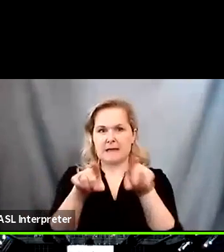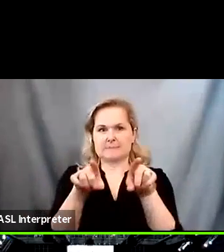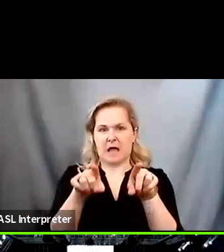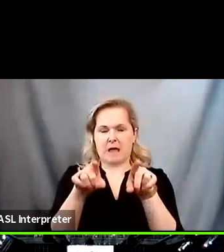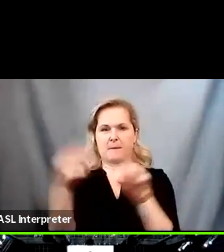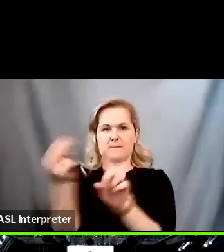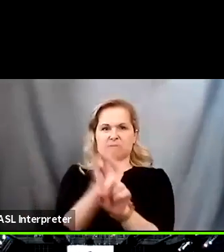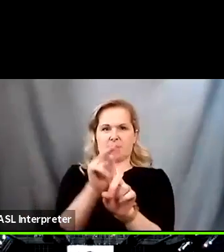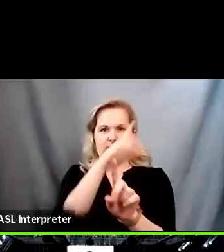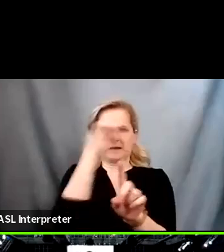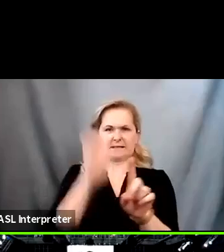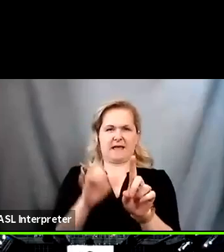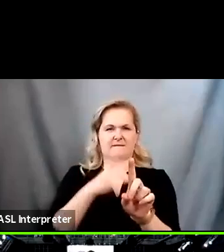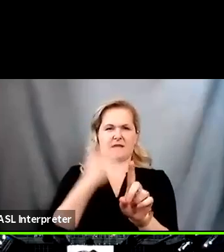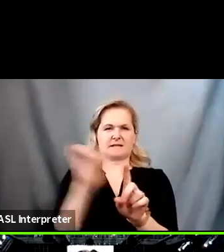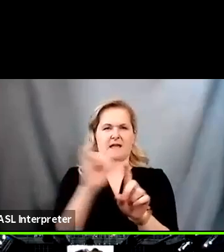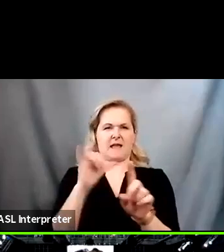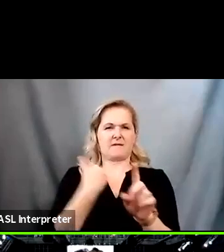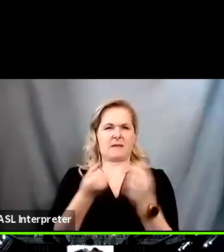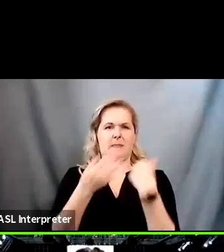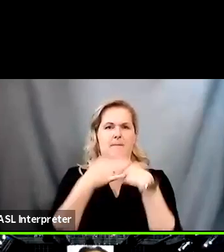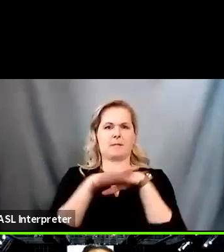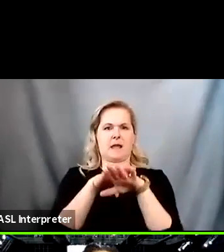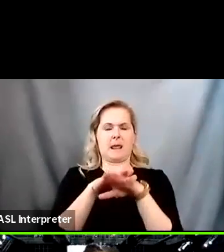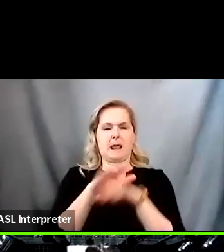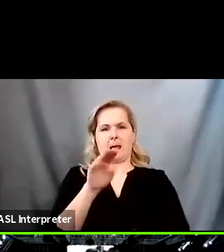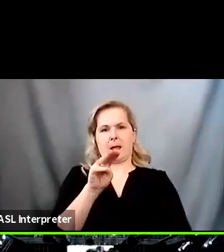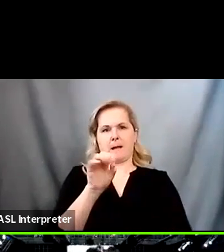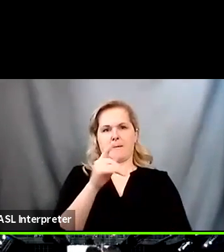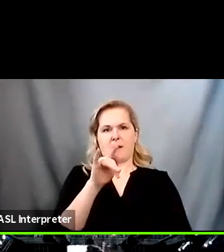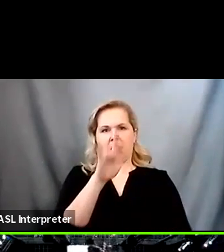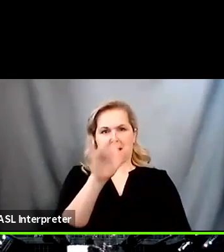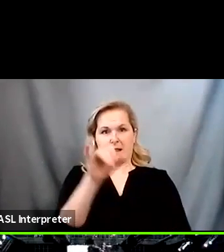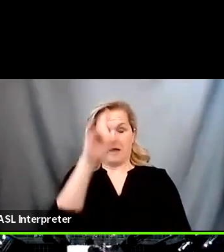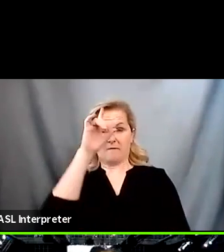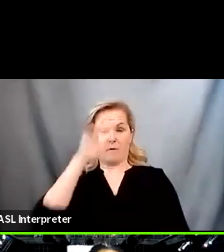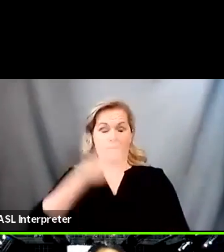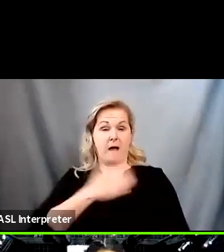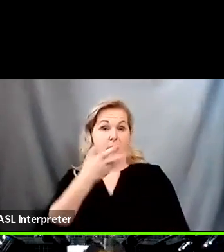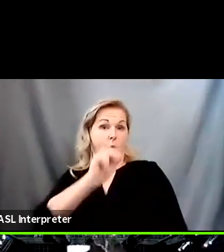feels like having a blended modality is what's making, at least personally for my own